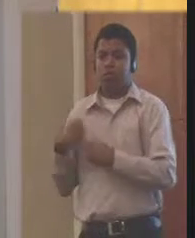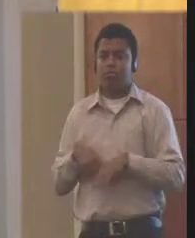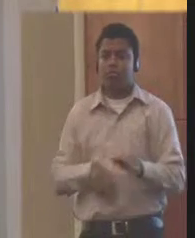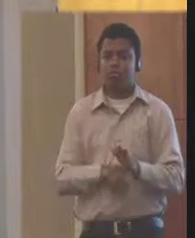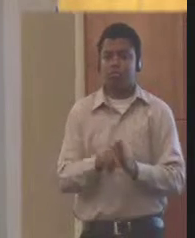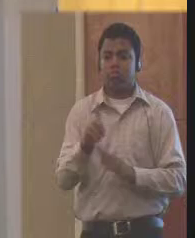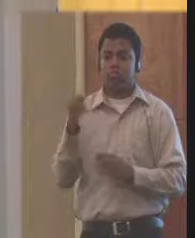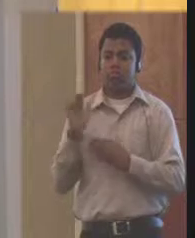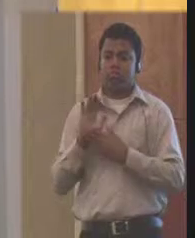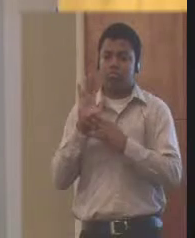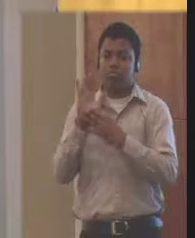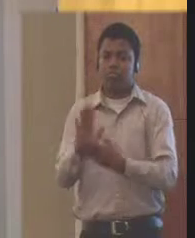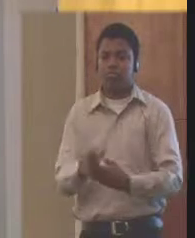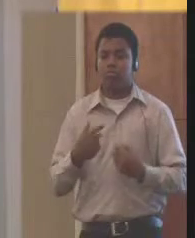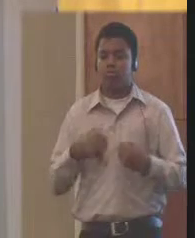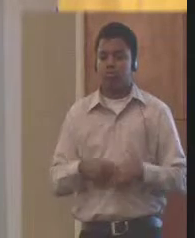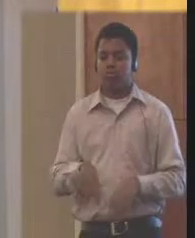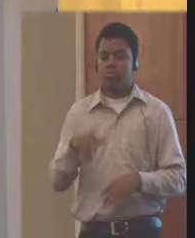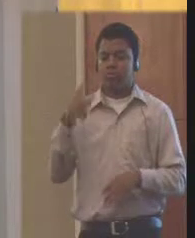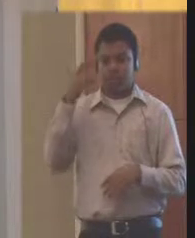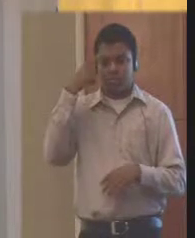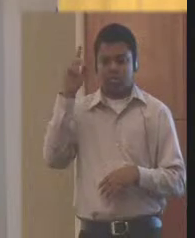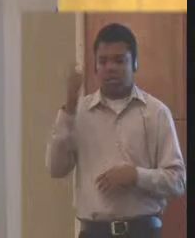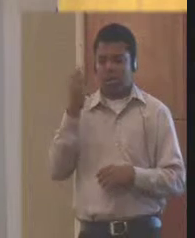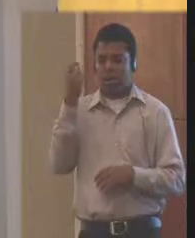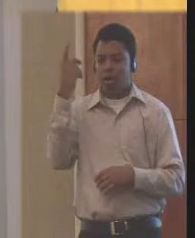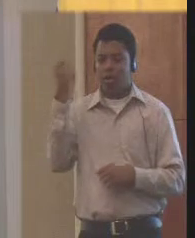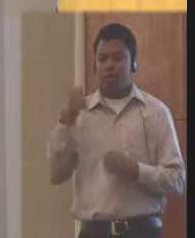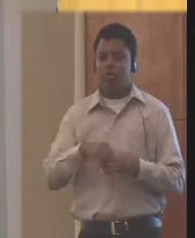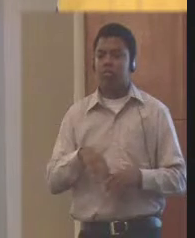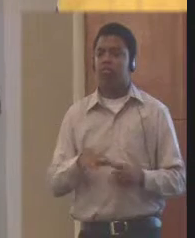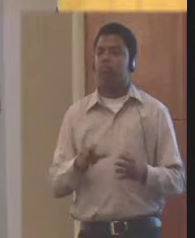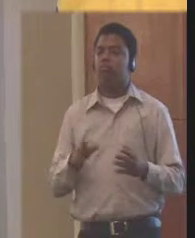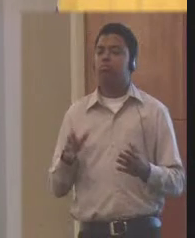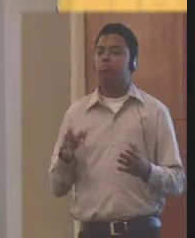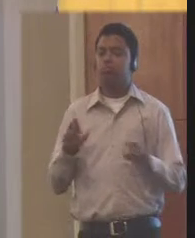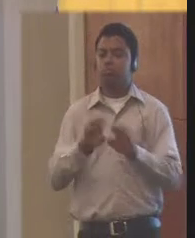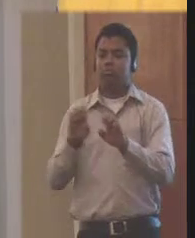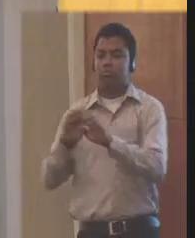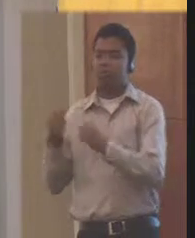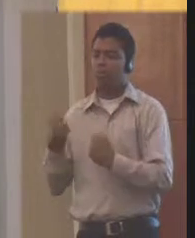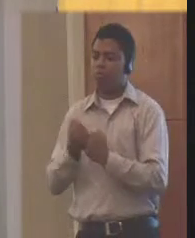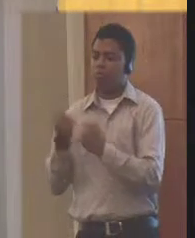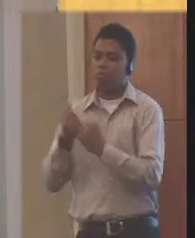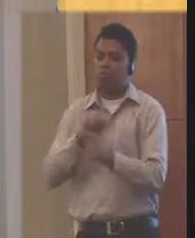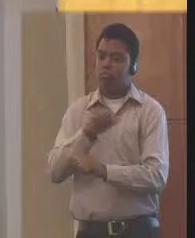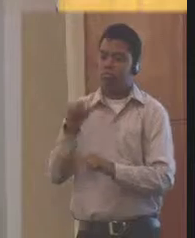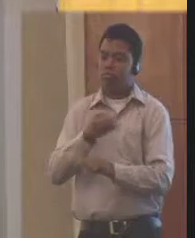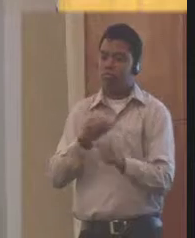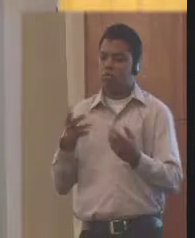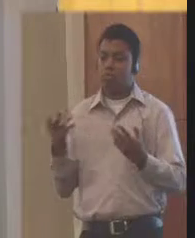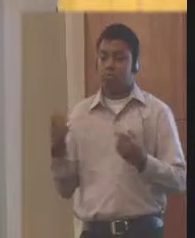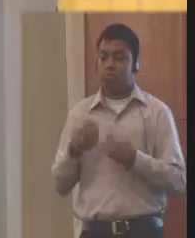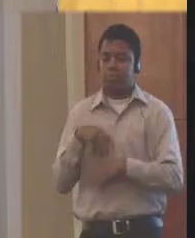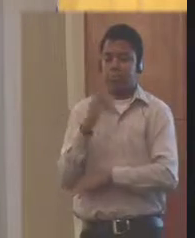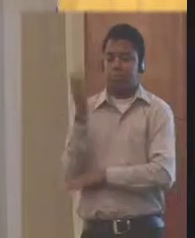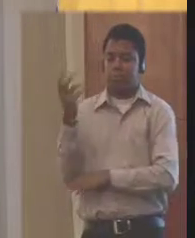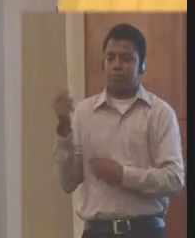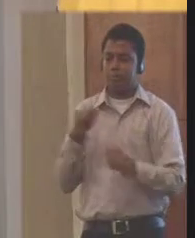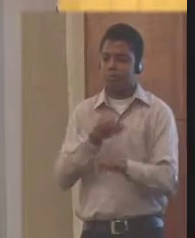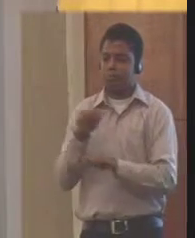companies to help each other in times of emergency. Secondly, The Cabinet Office in the United